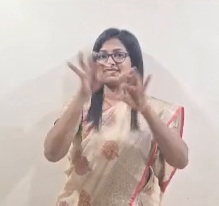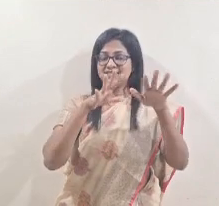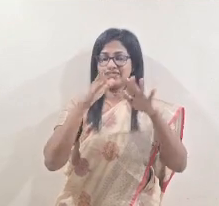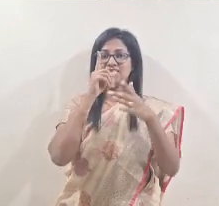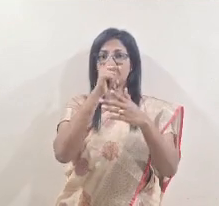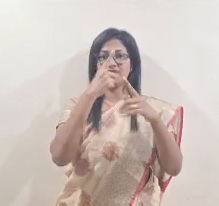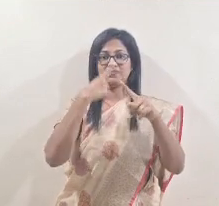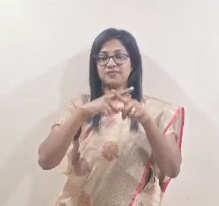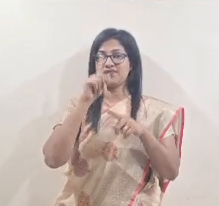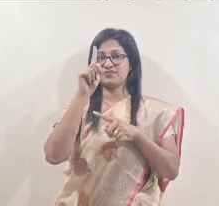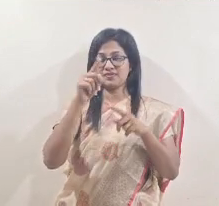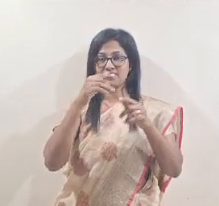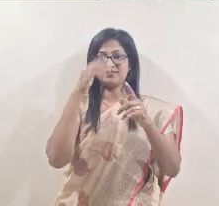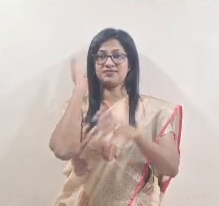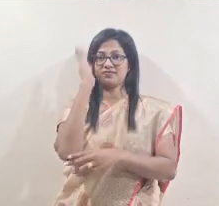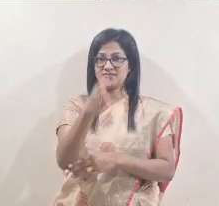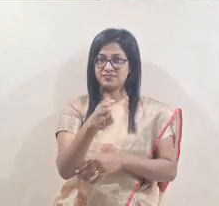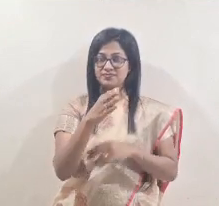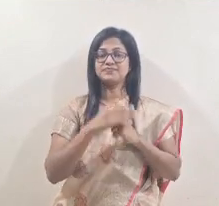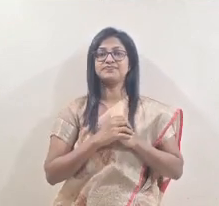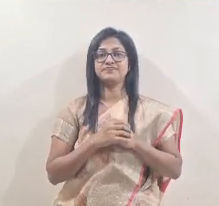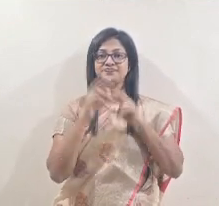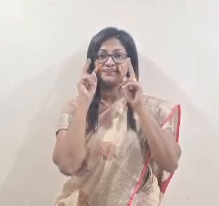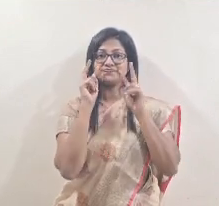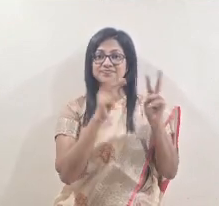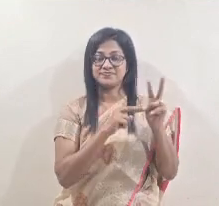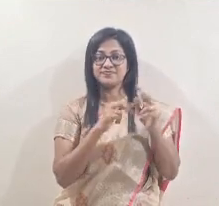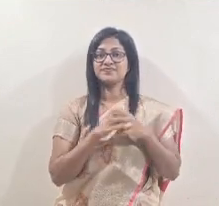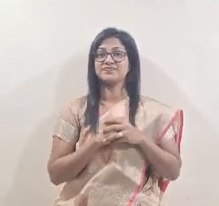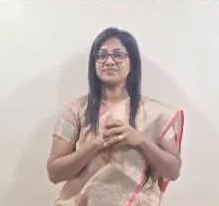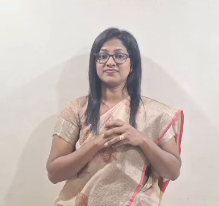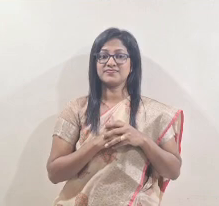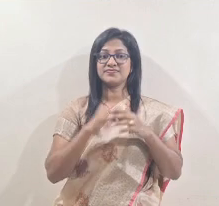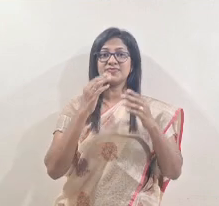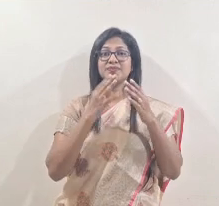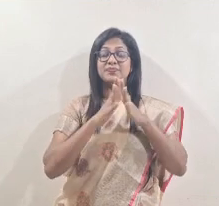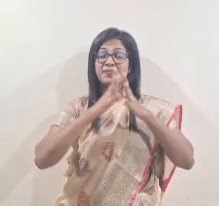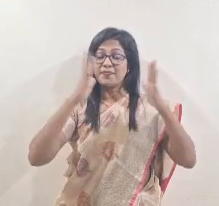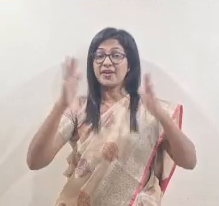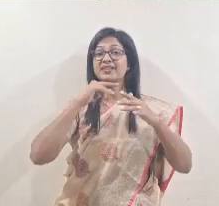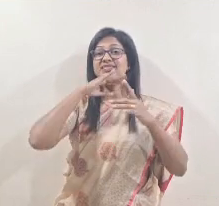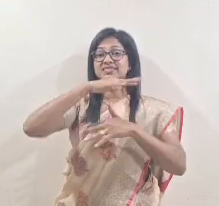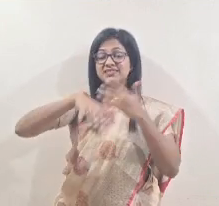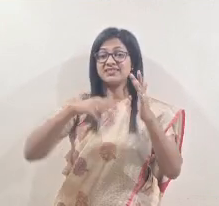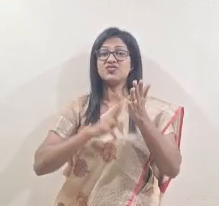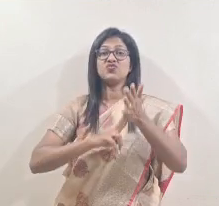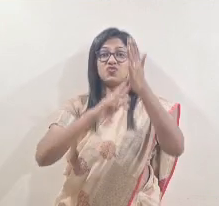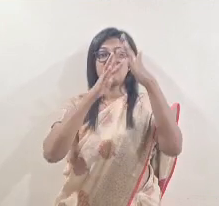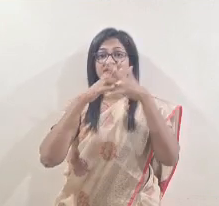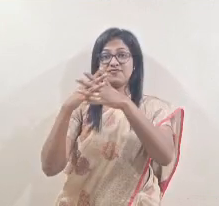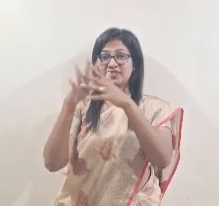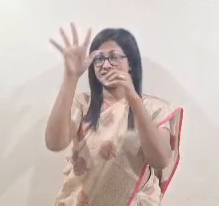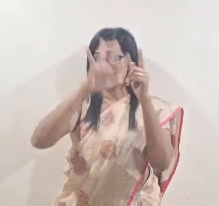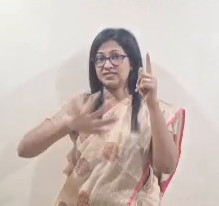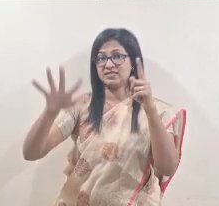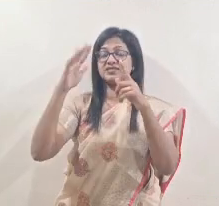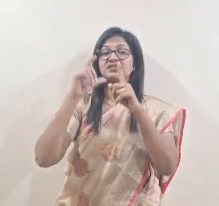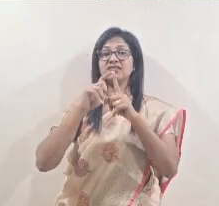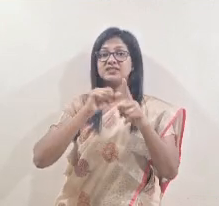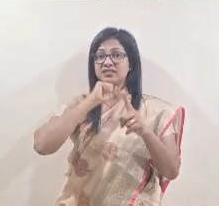1 by 1 kilometer. So you can see that majority of the emissions are from the northwest of Delhi, and